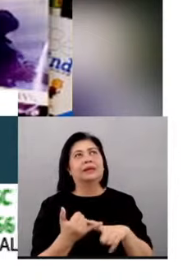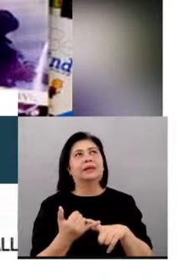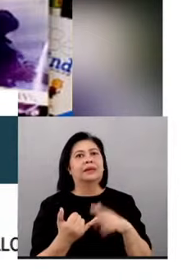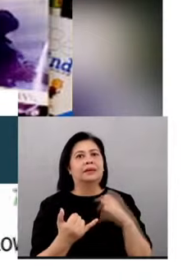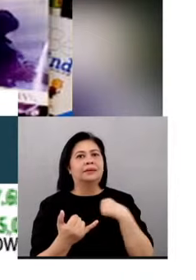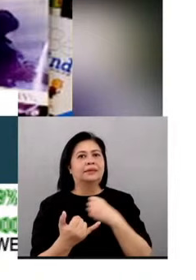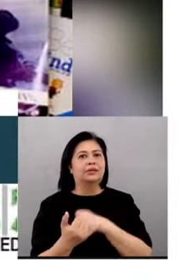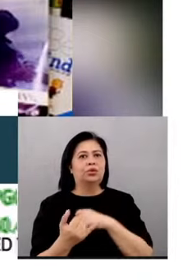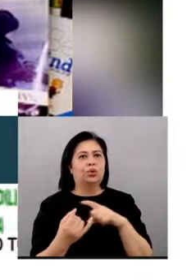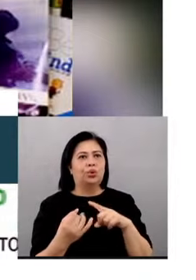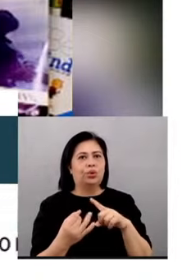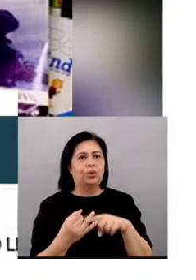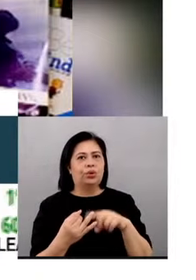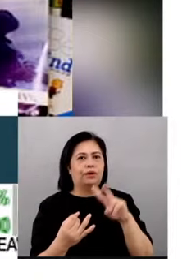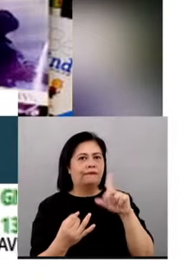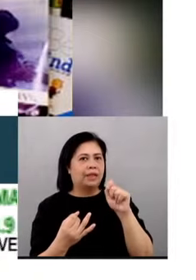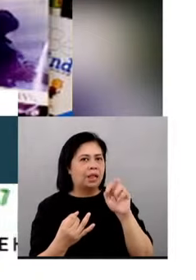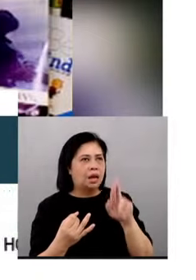Senator Villar,